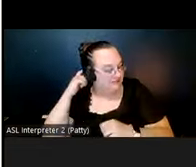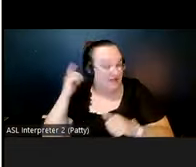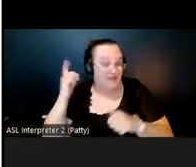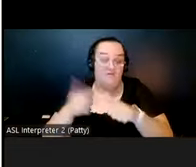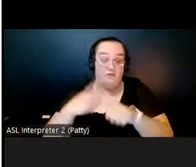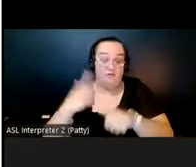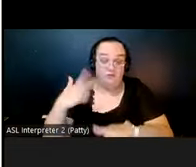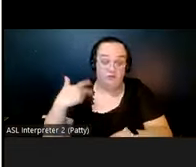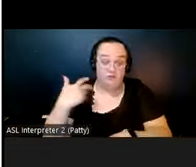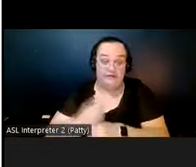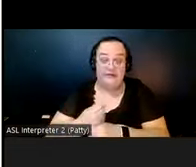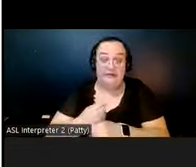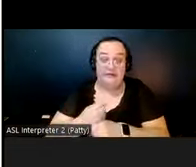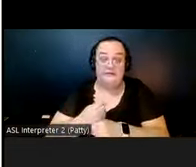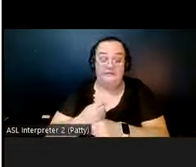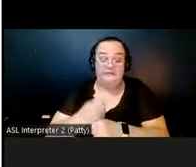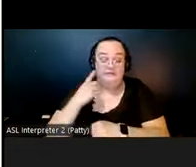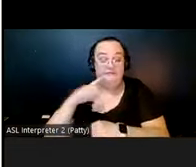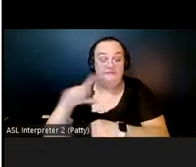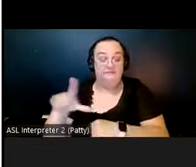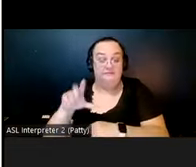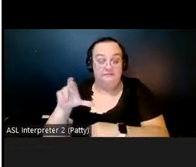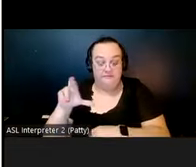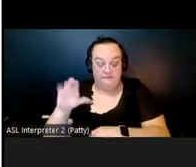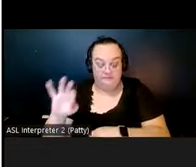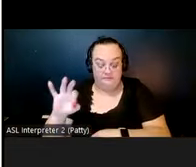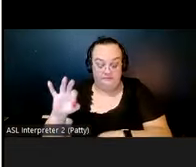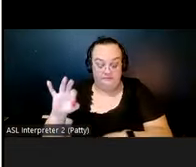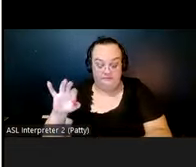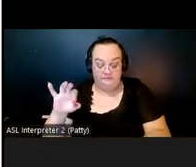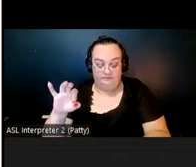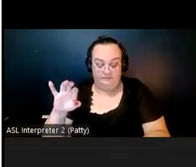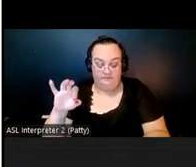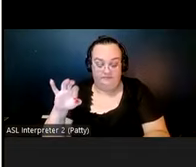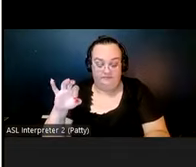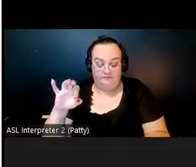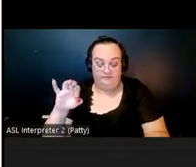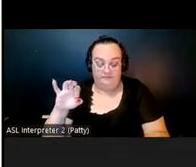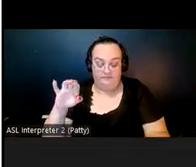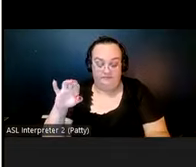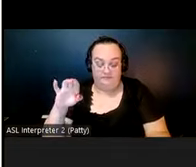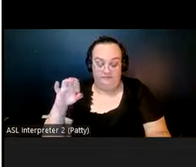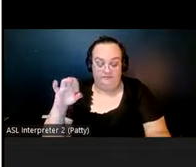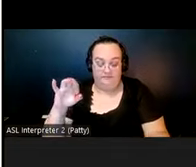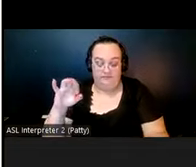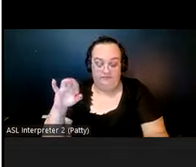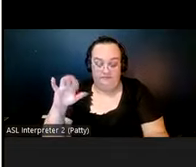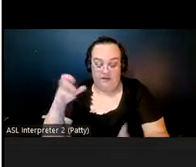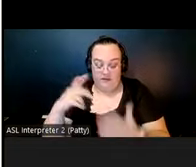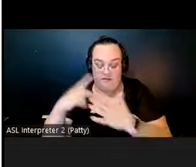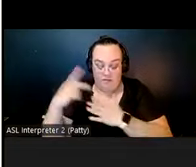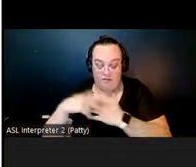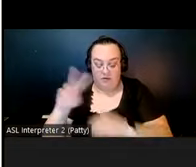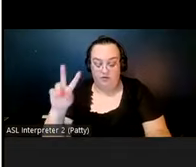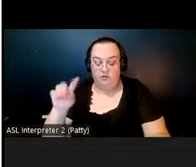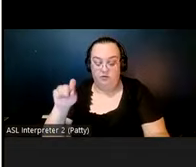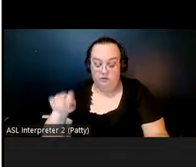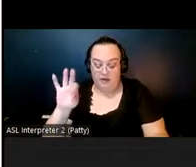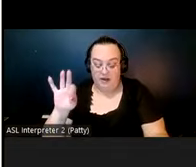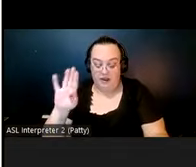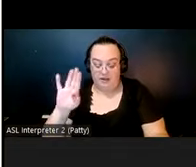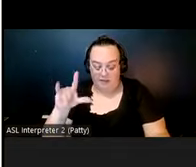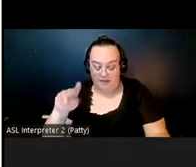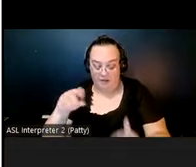3 years of the LRF, we have achieved programming of $2.9 billion or just